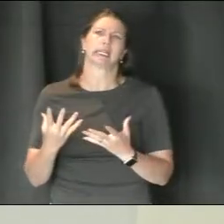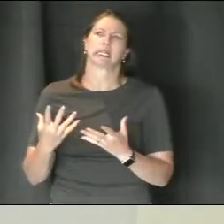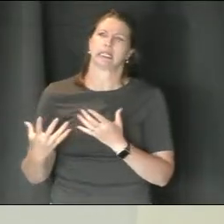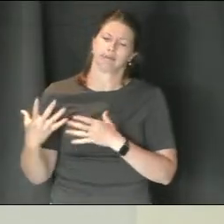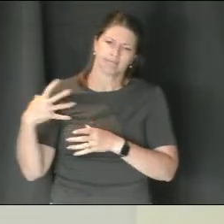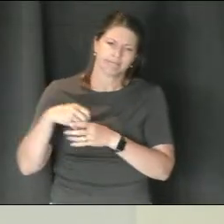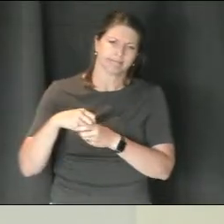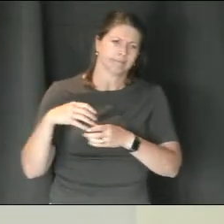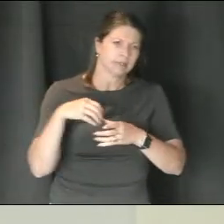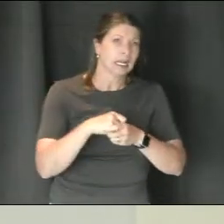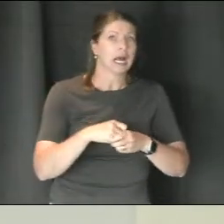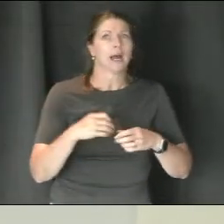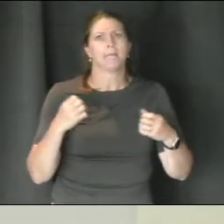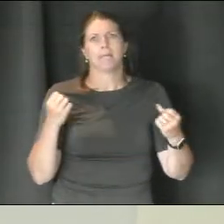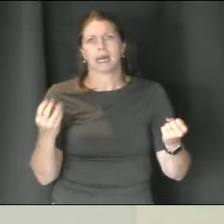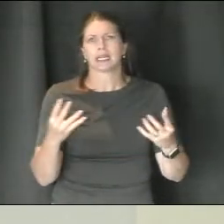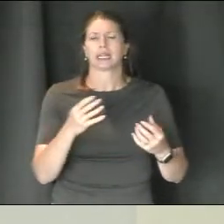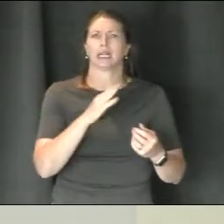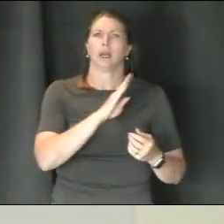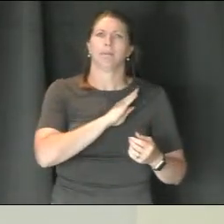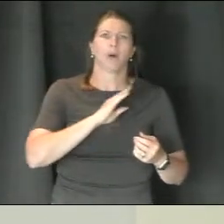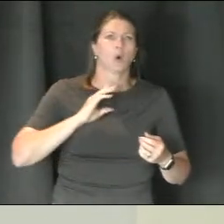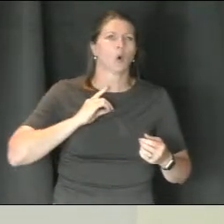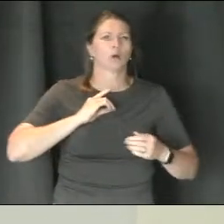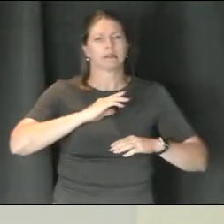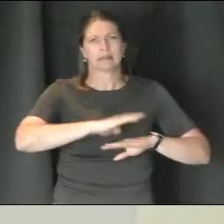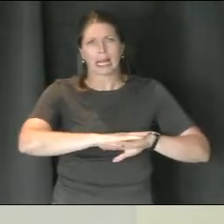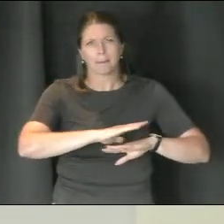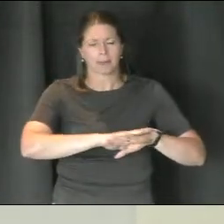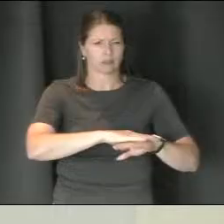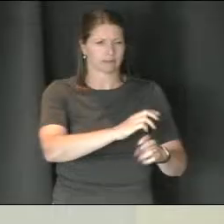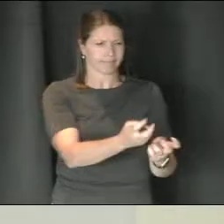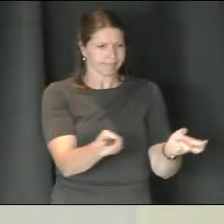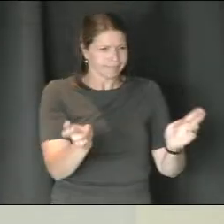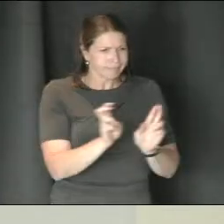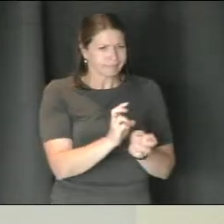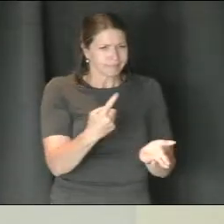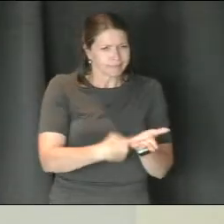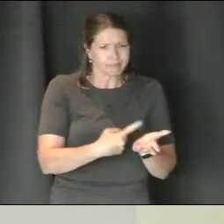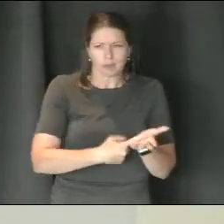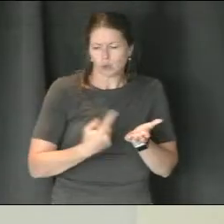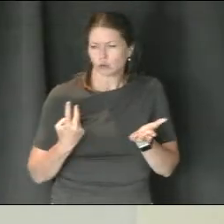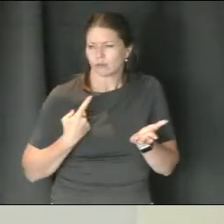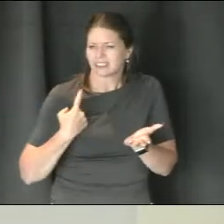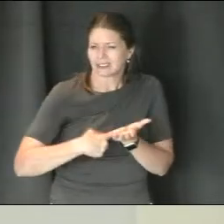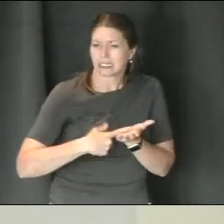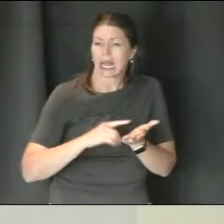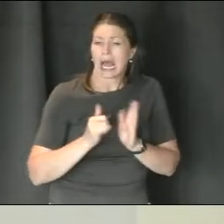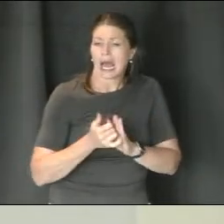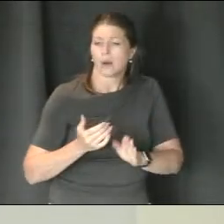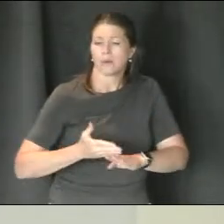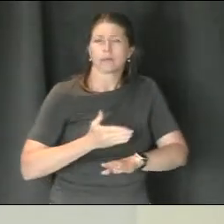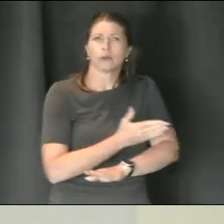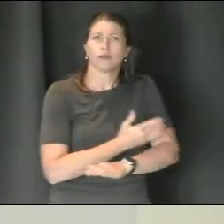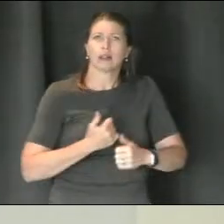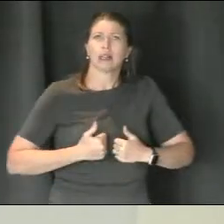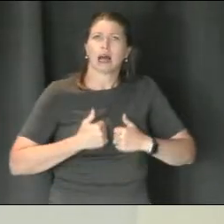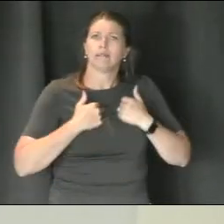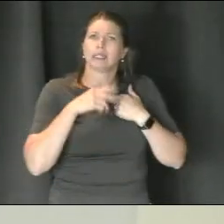across many boardroom tables discussing ways of improving the lives of seniors in Newfoundland and